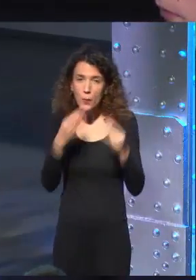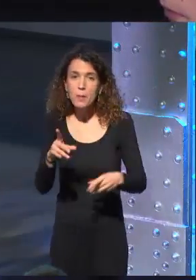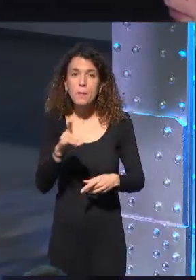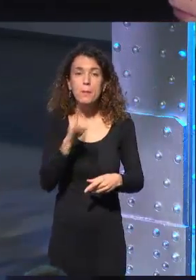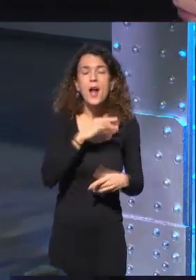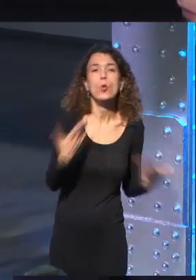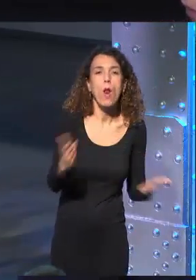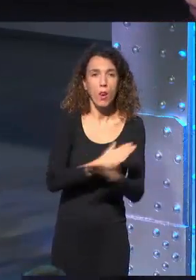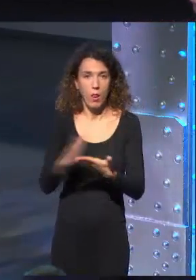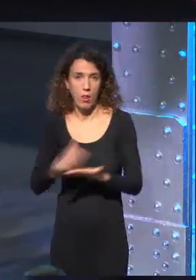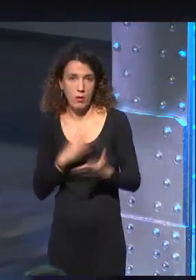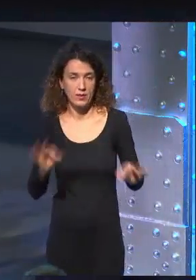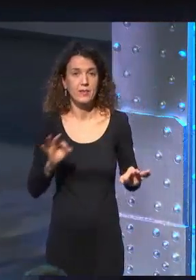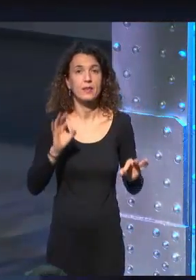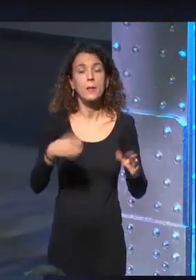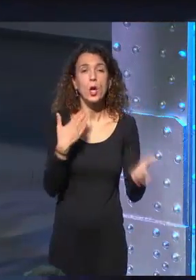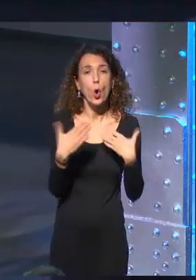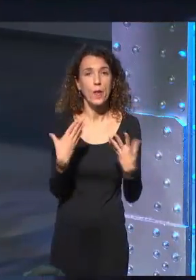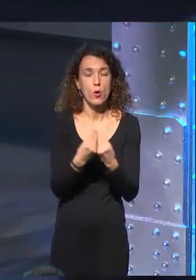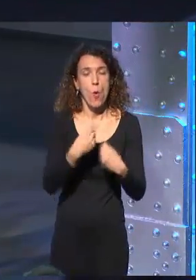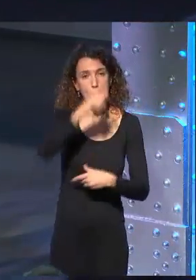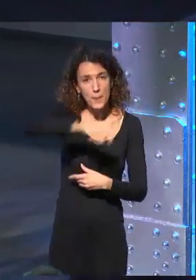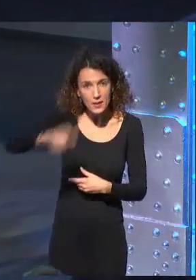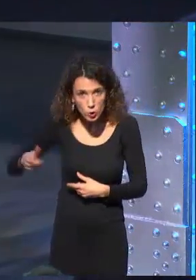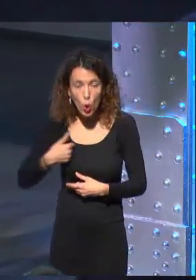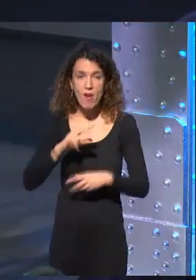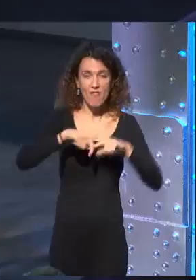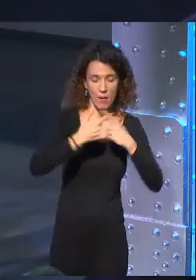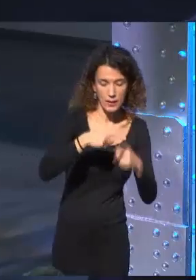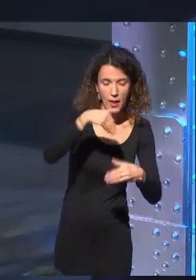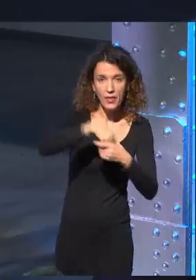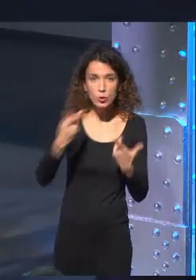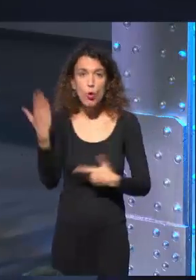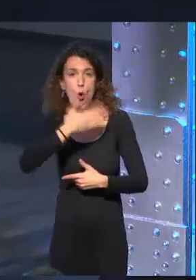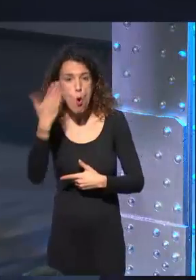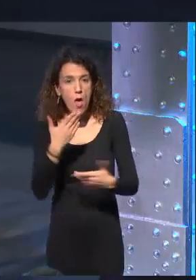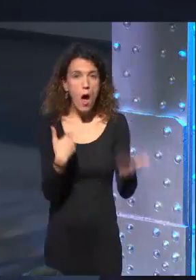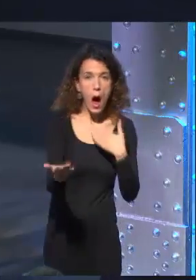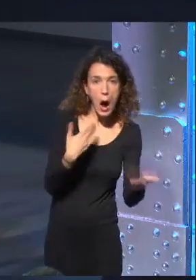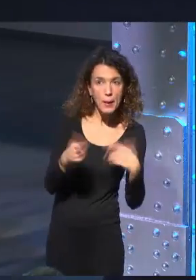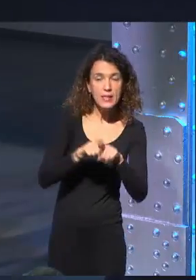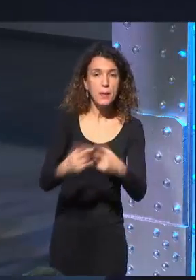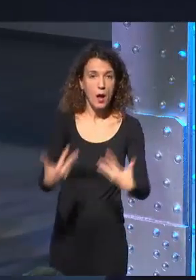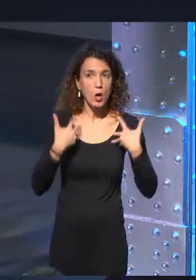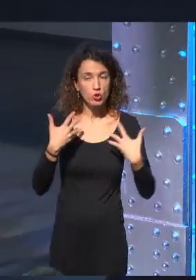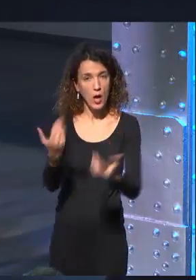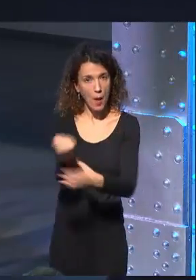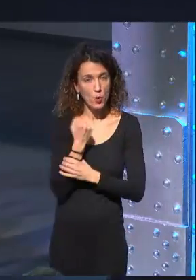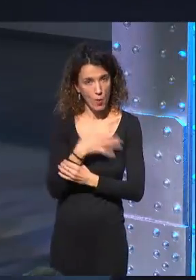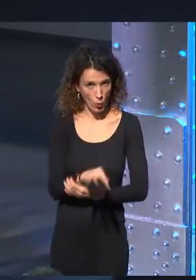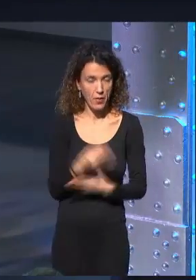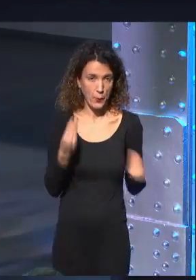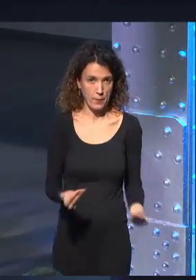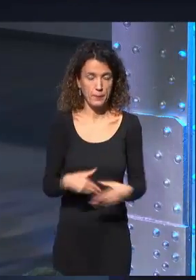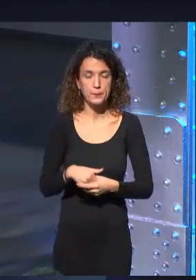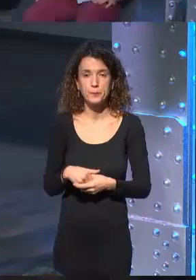websites that are more or less trustworthy. So you must hold a continuous dialogue